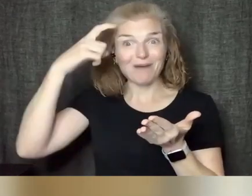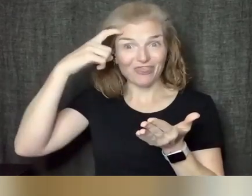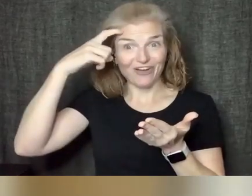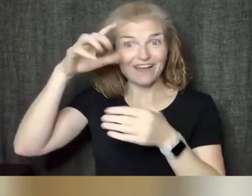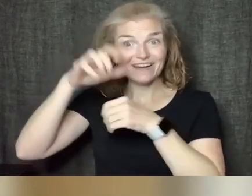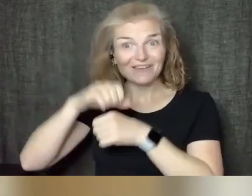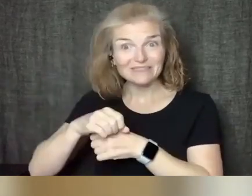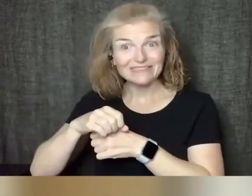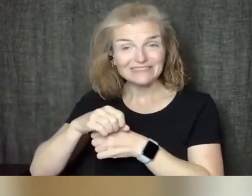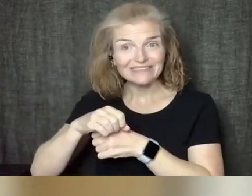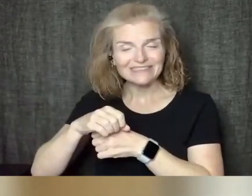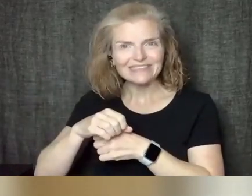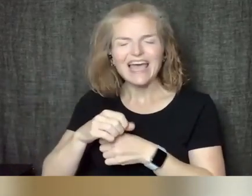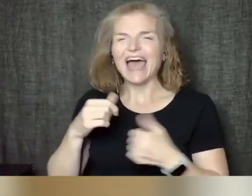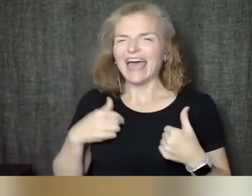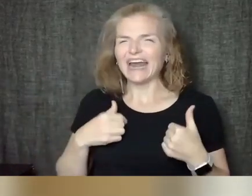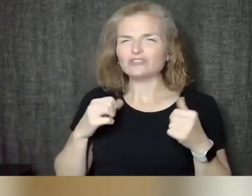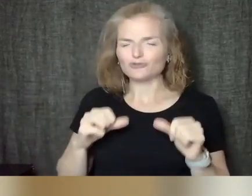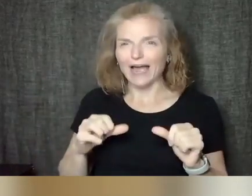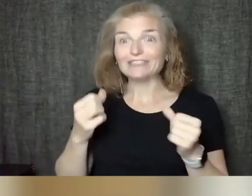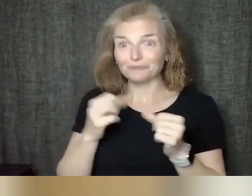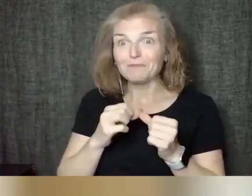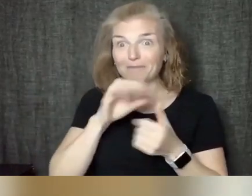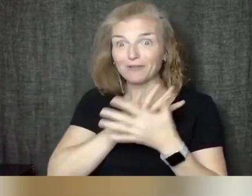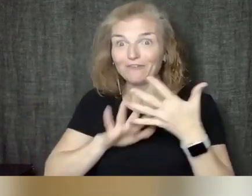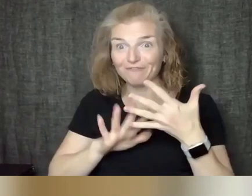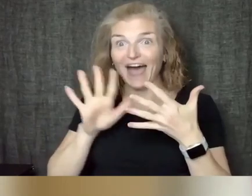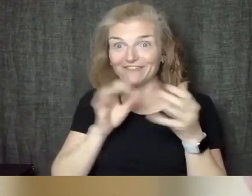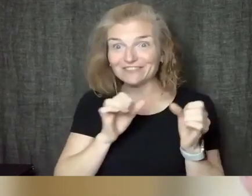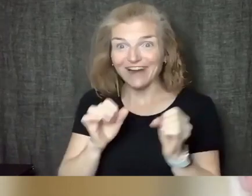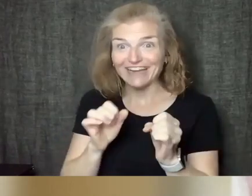May I try to remember these five strategies and apply them.